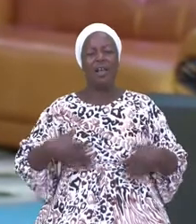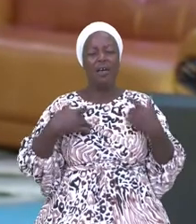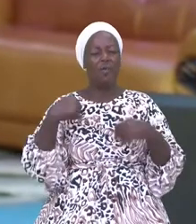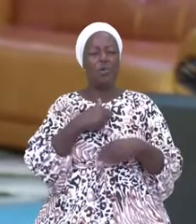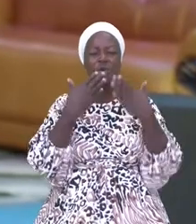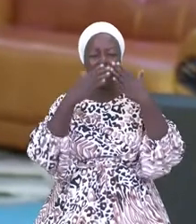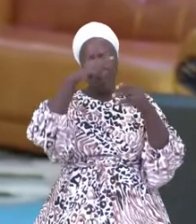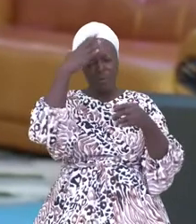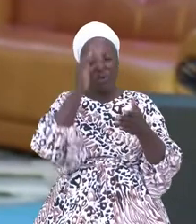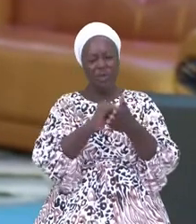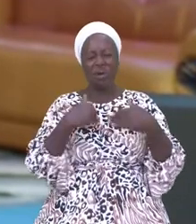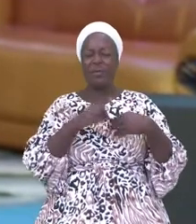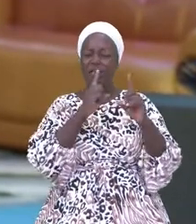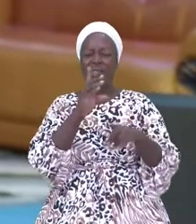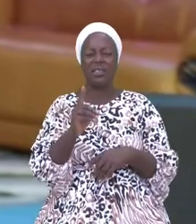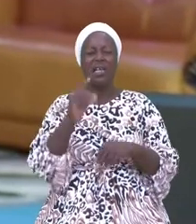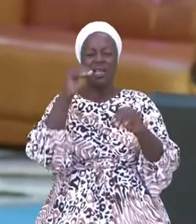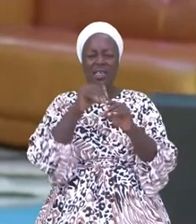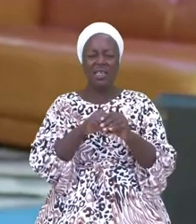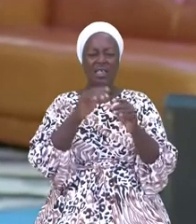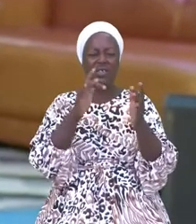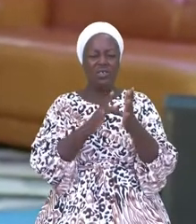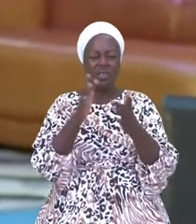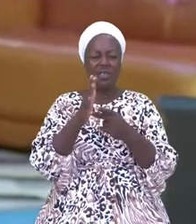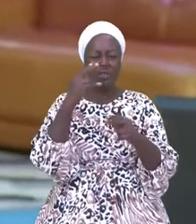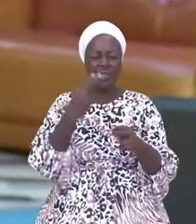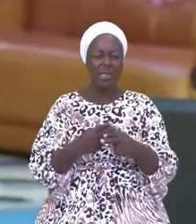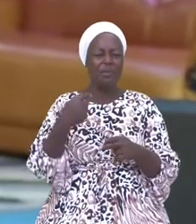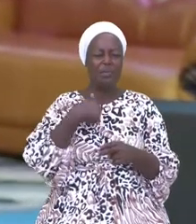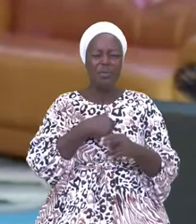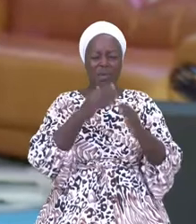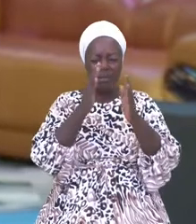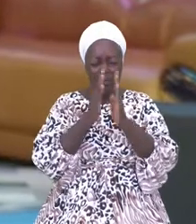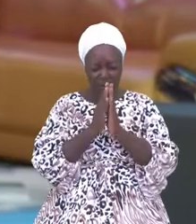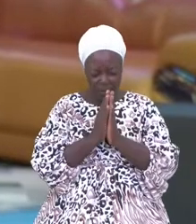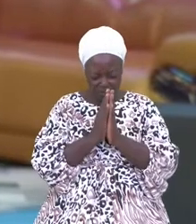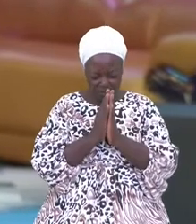you because we know you have answered. In Jesus' name we pray.